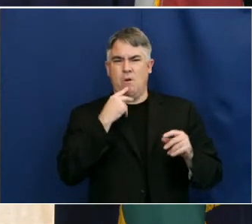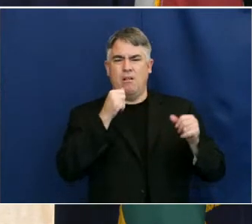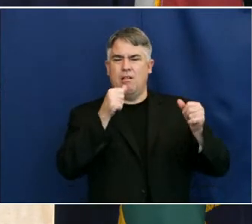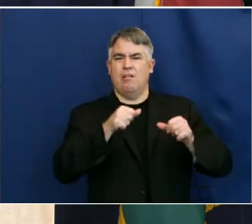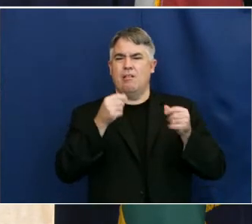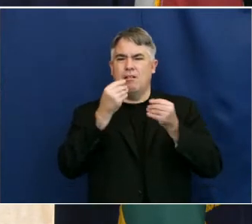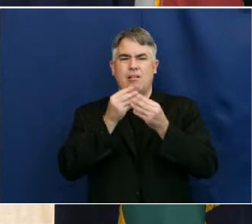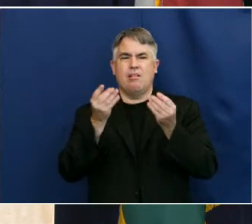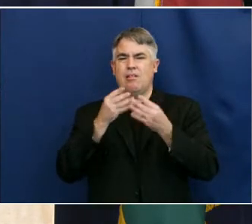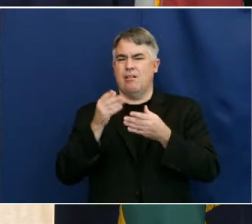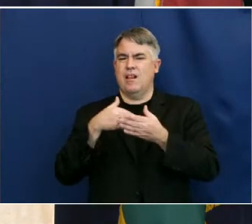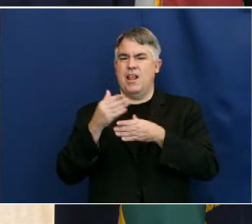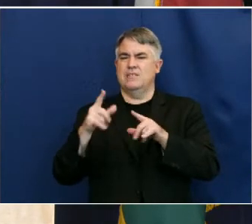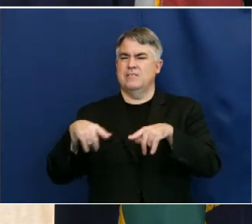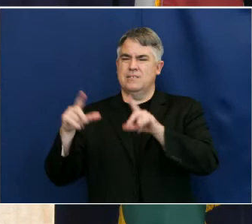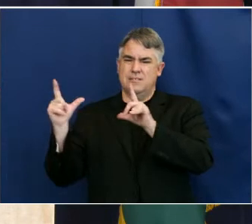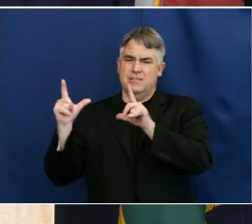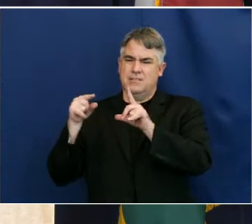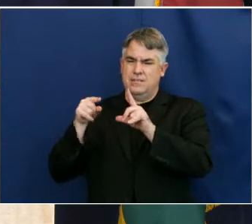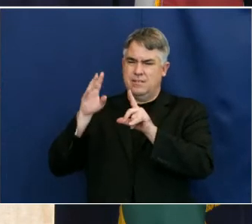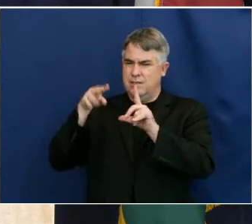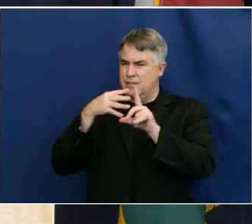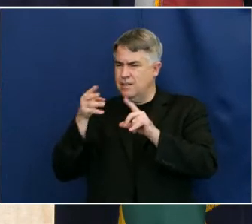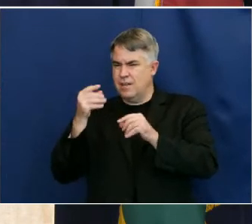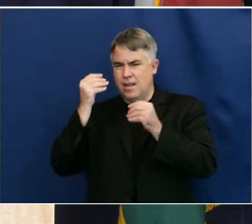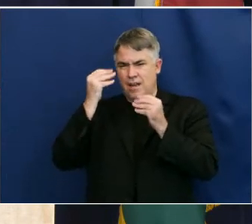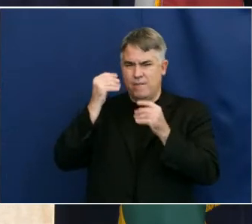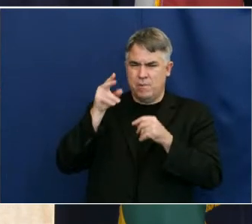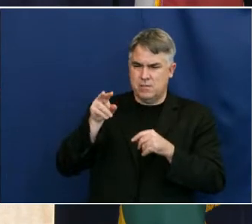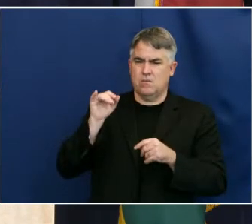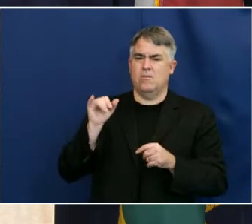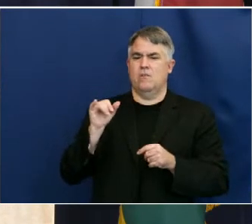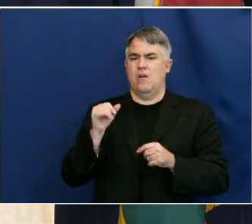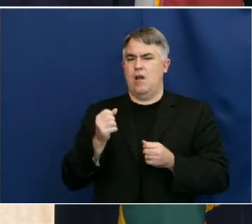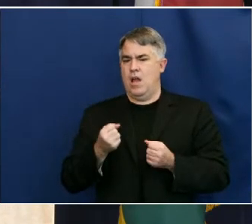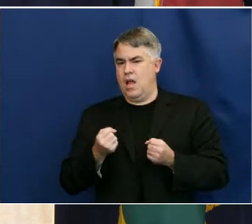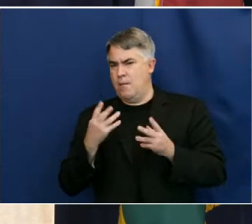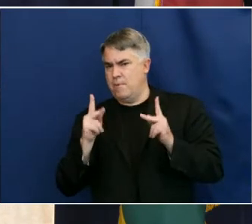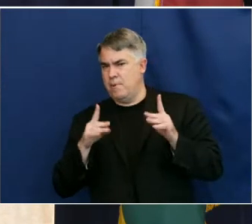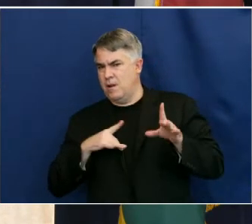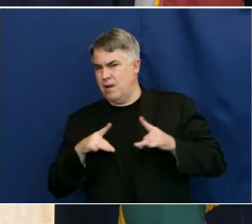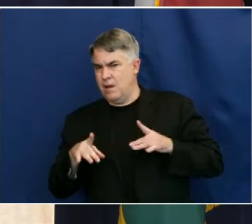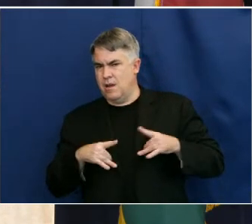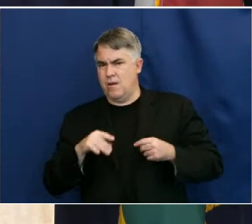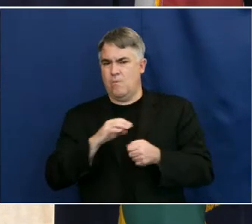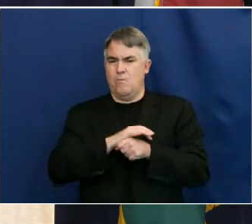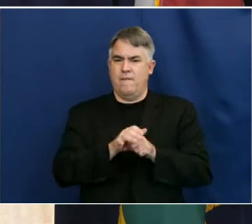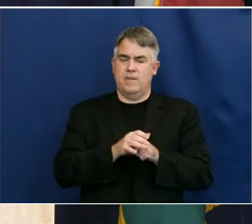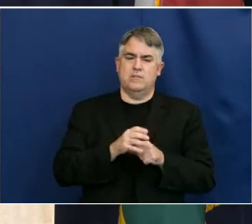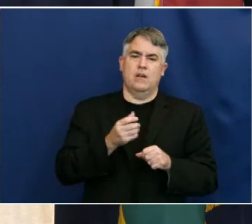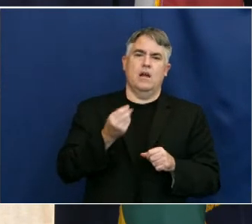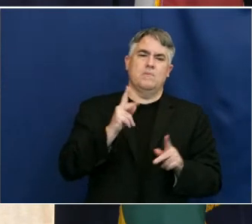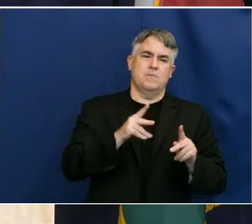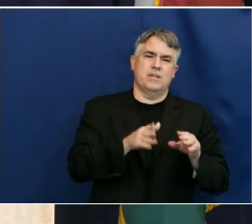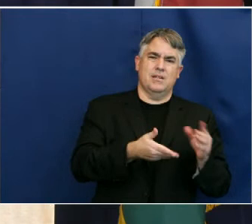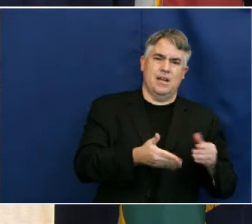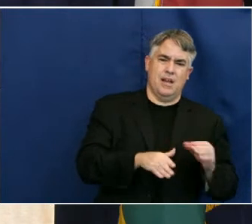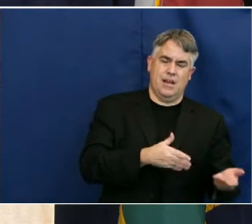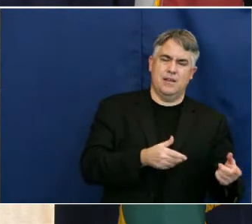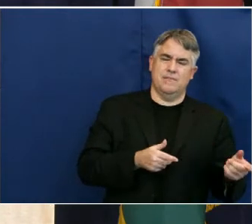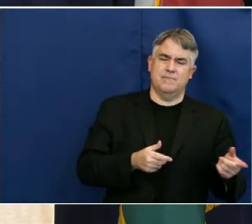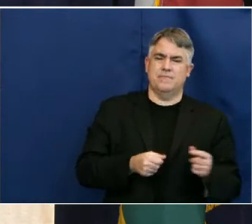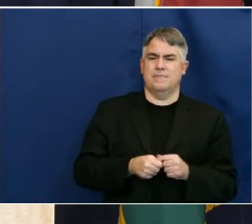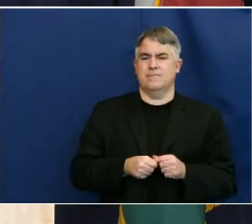have a breakdown of cases and deaths by settings. Again, those three settings are SNFs or skilled nursing facilities,